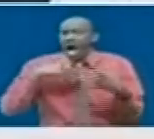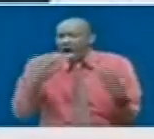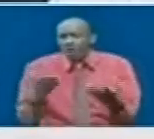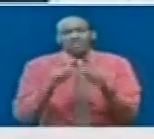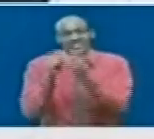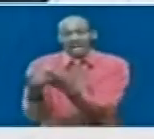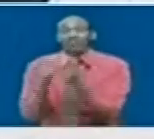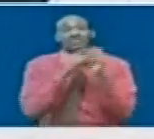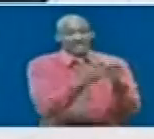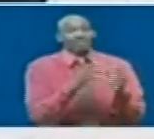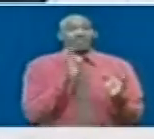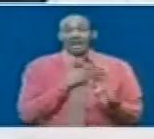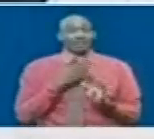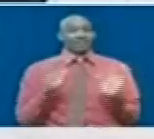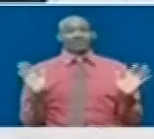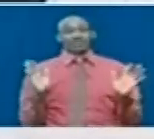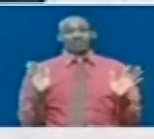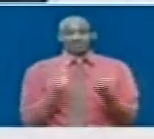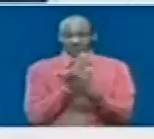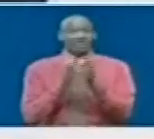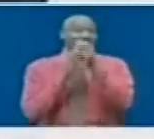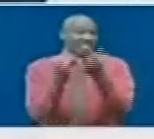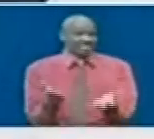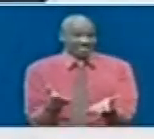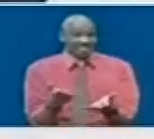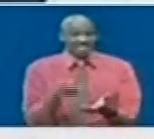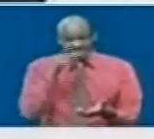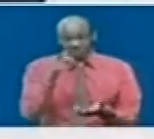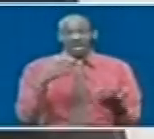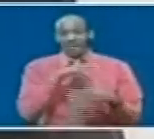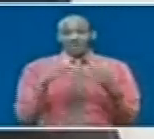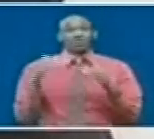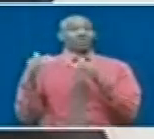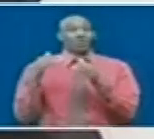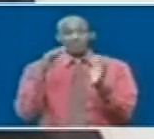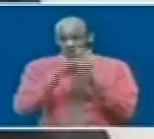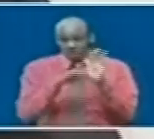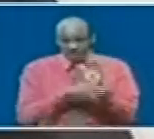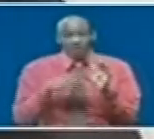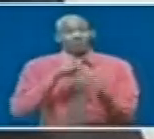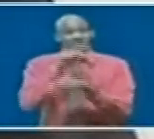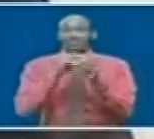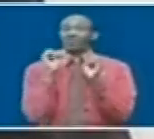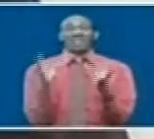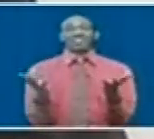tribal associations between leaders and not on programs of principles.